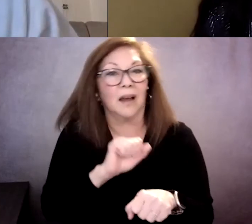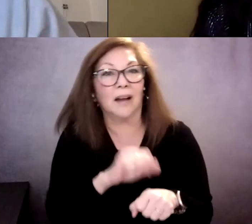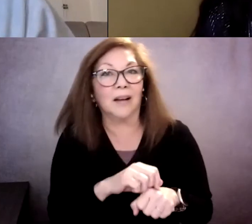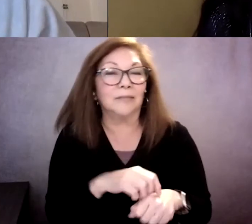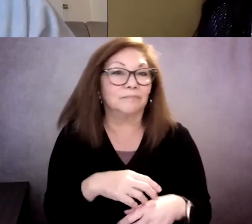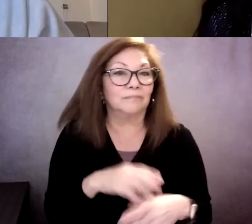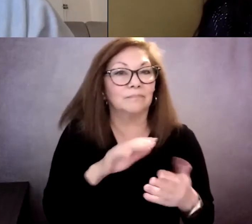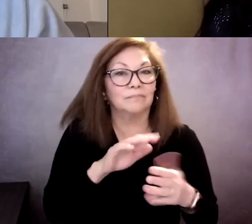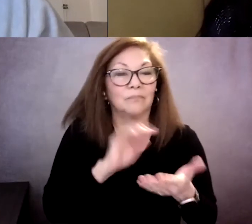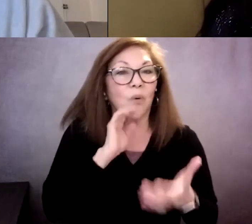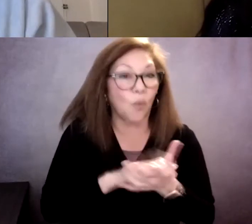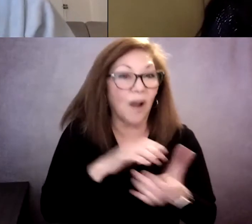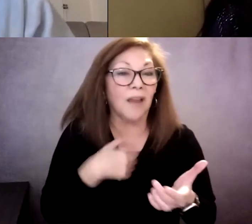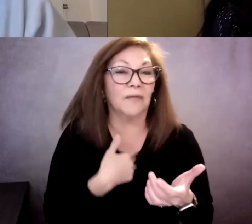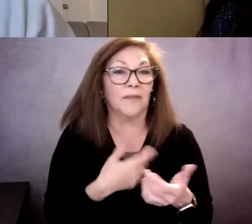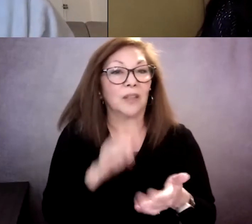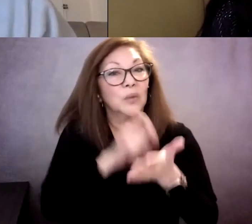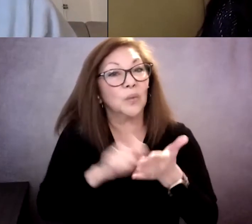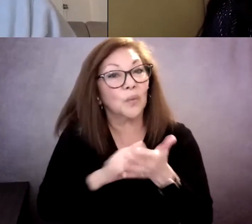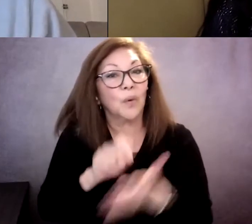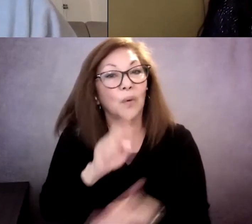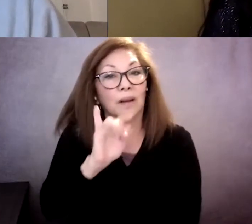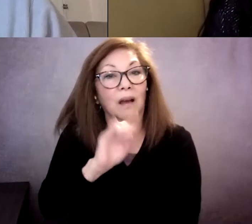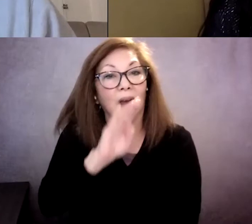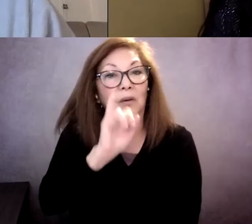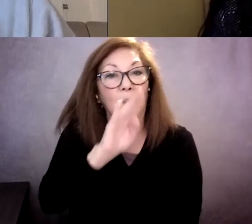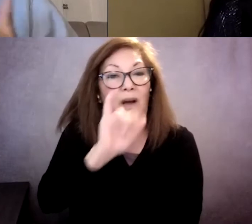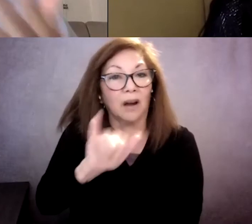her autobiography was the last thing that she wanted to